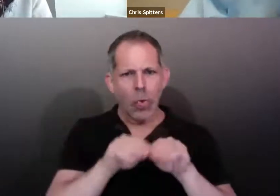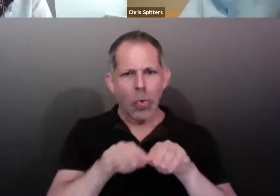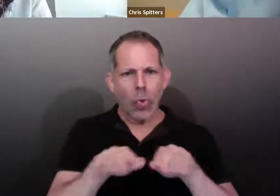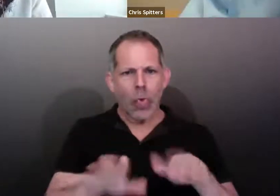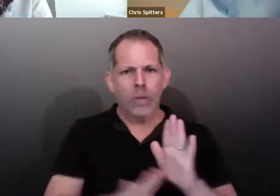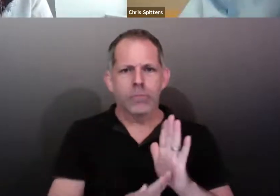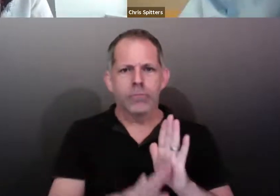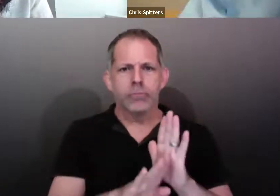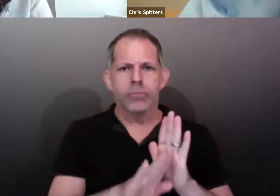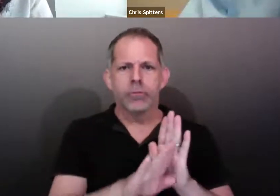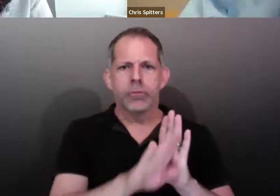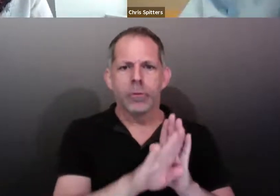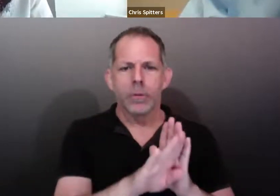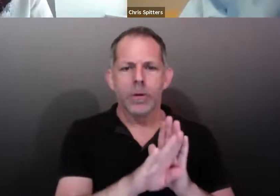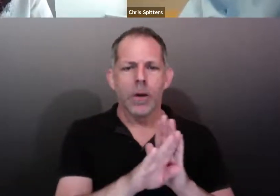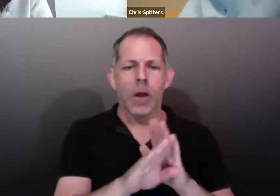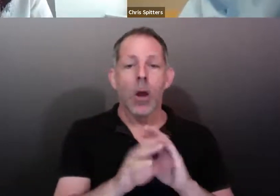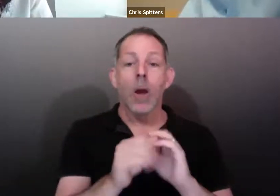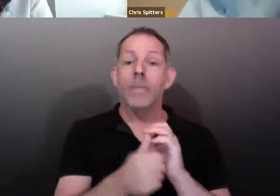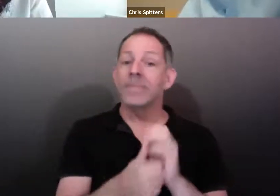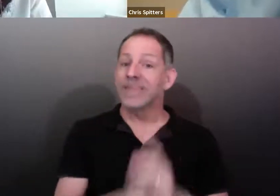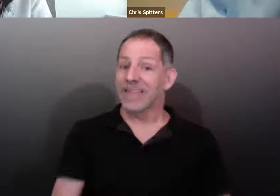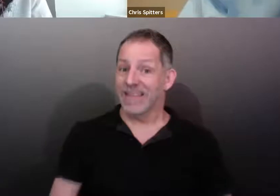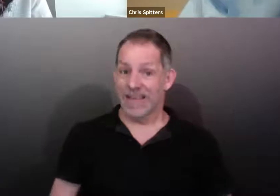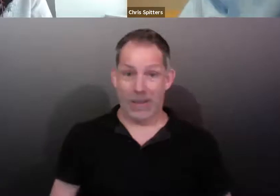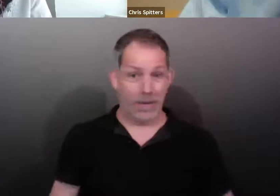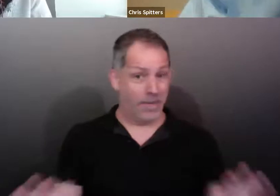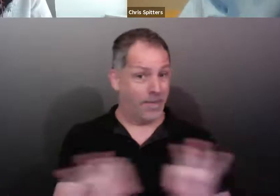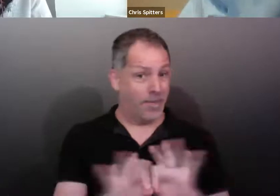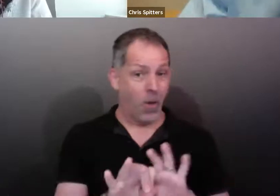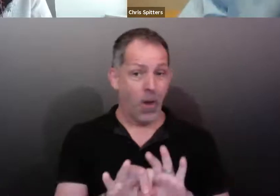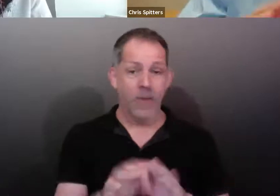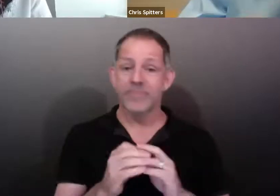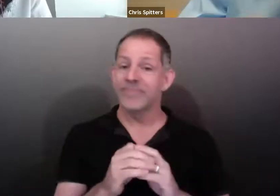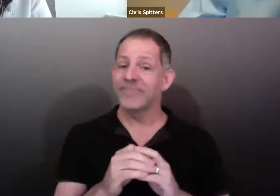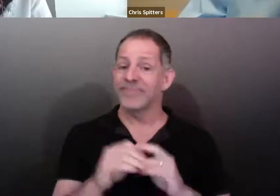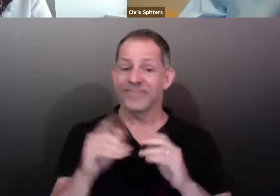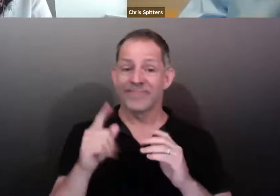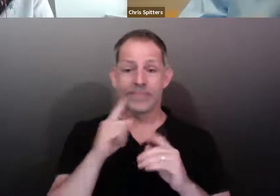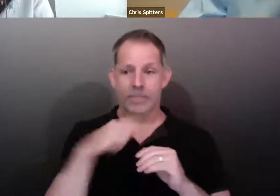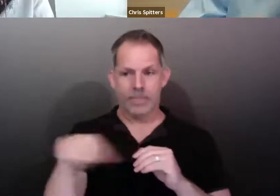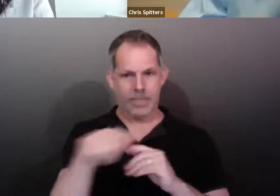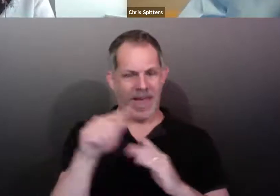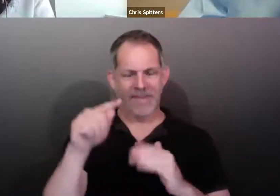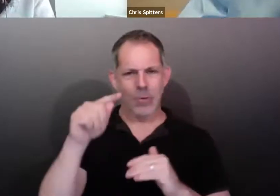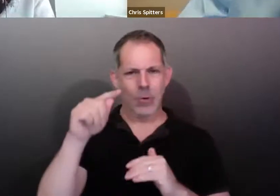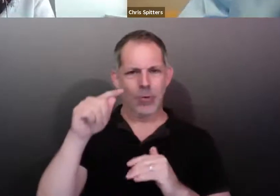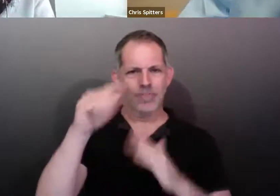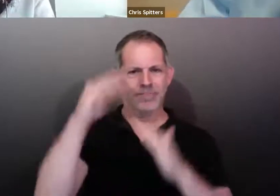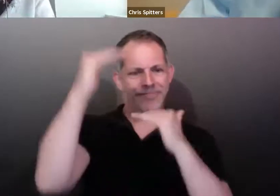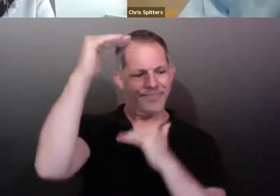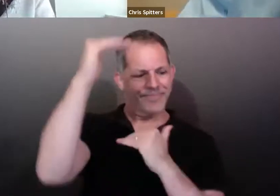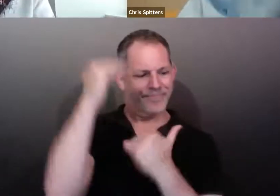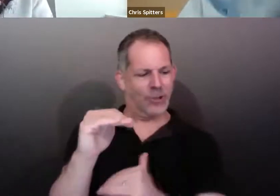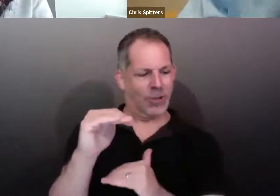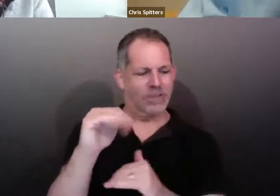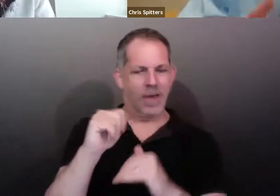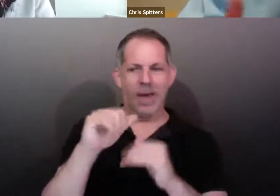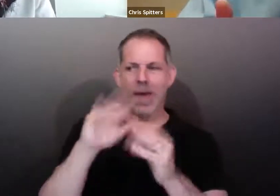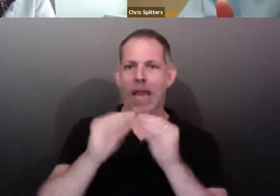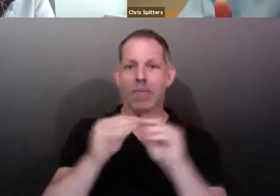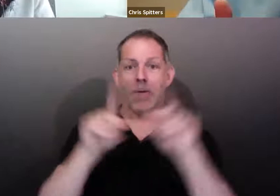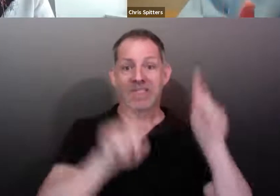to go back to restricting eligibility again, and that may affect the folks at the lower priority levels like